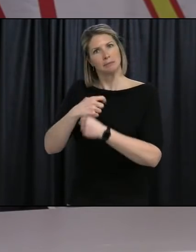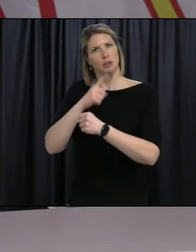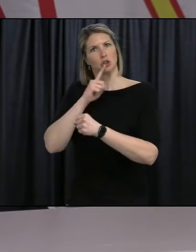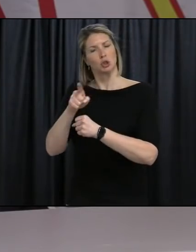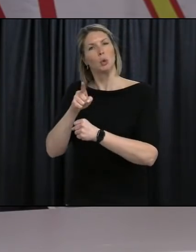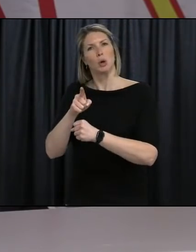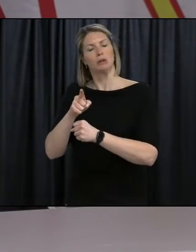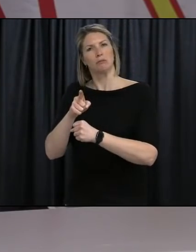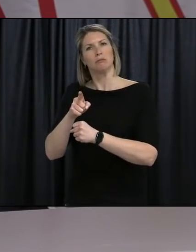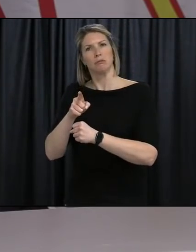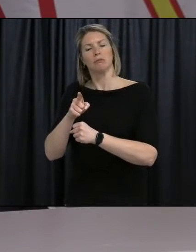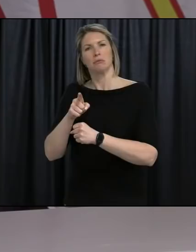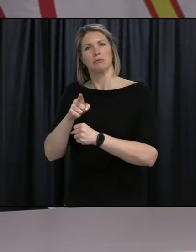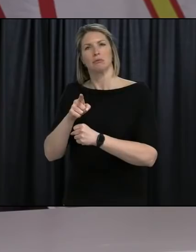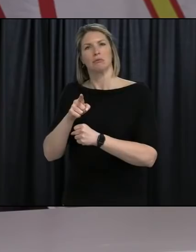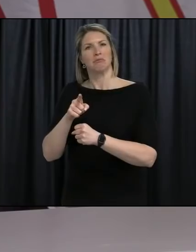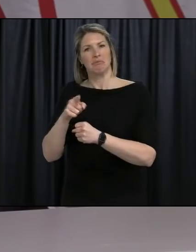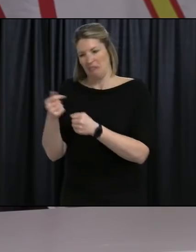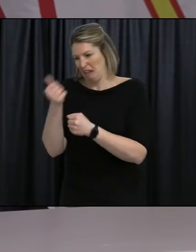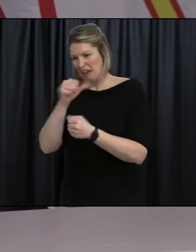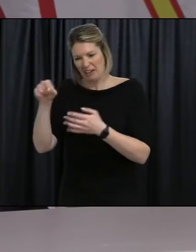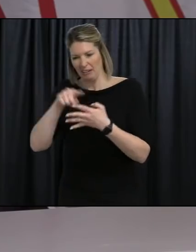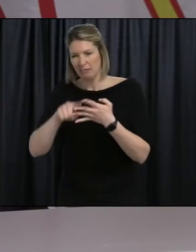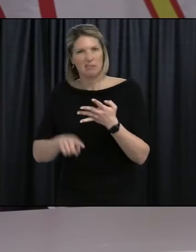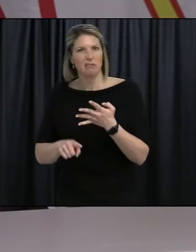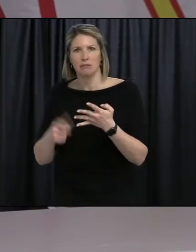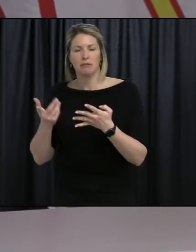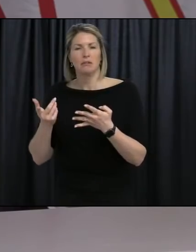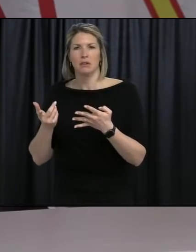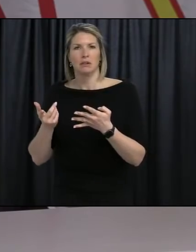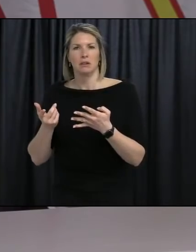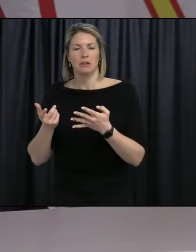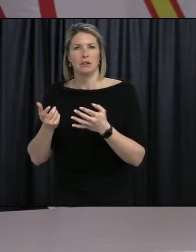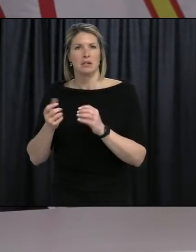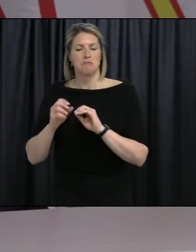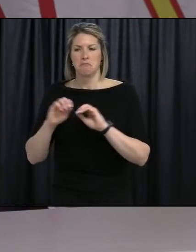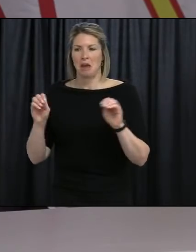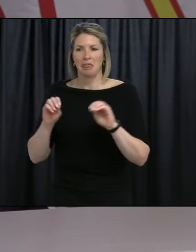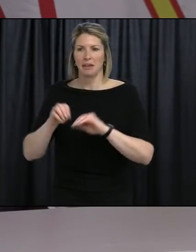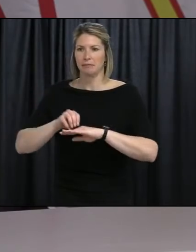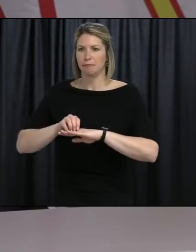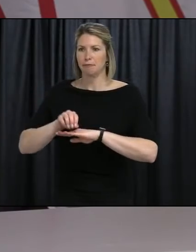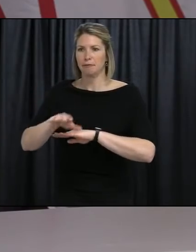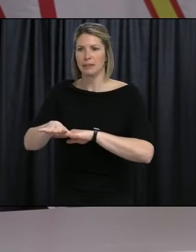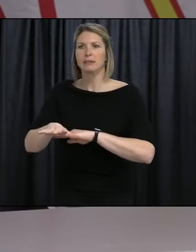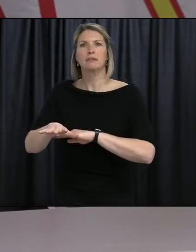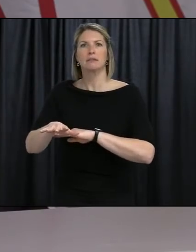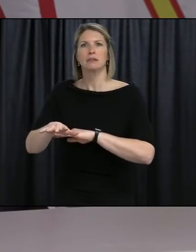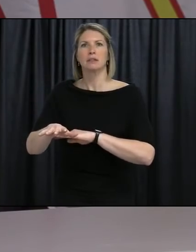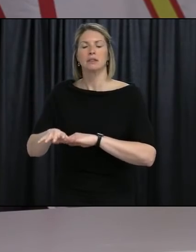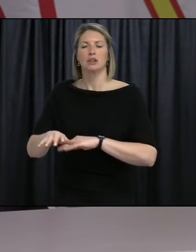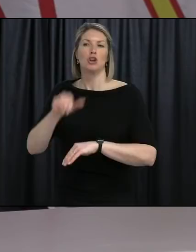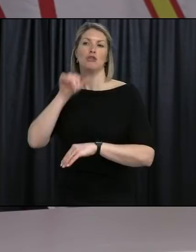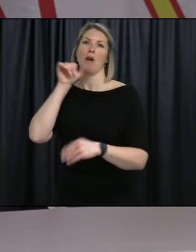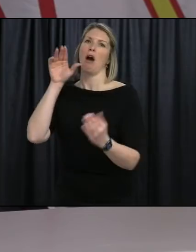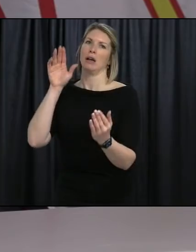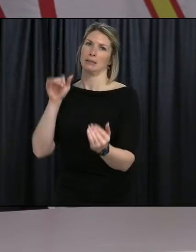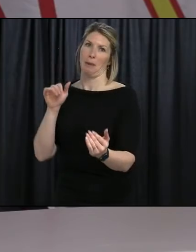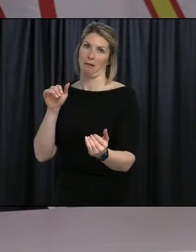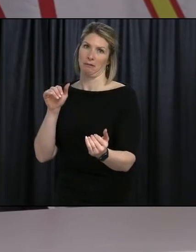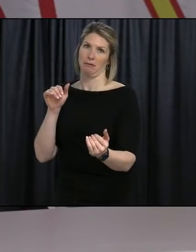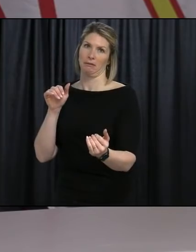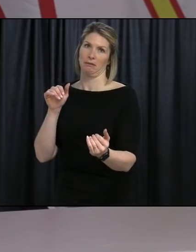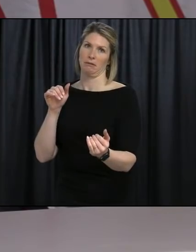that that we're not having any untoward effects that we hadn't anticipated. So this is part of